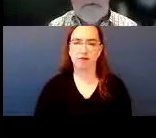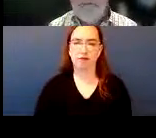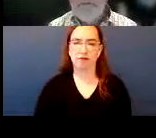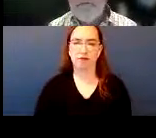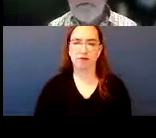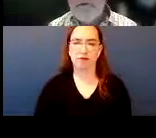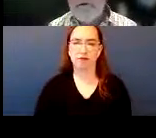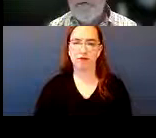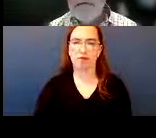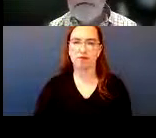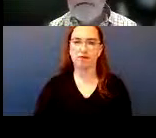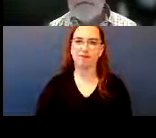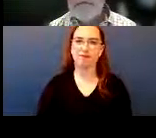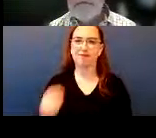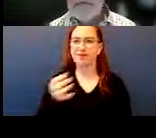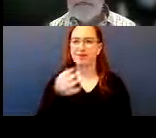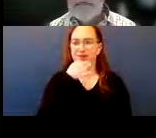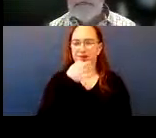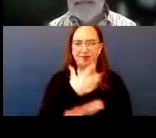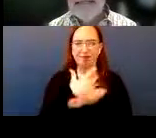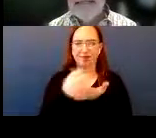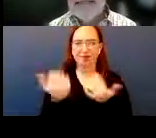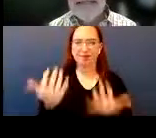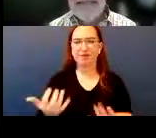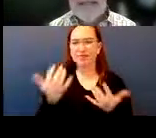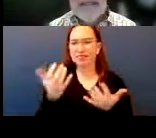We'll give this a few more seconds.